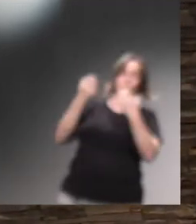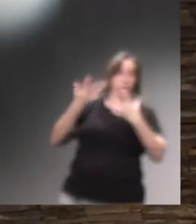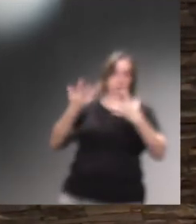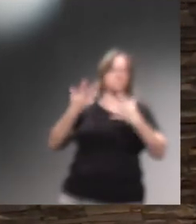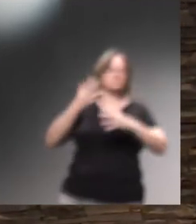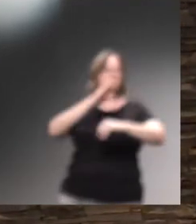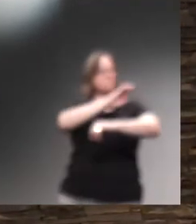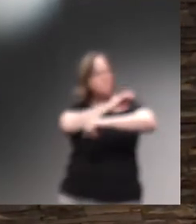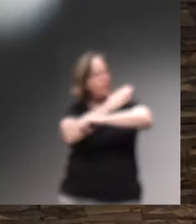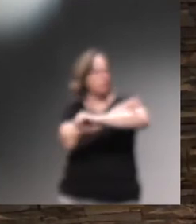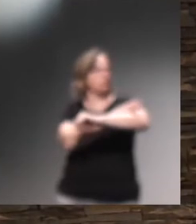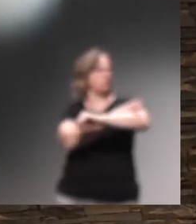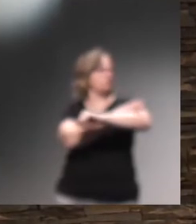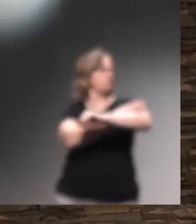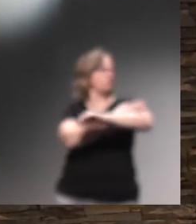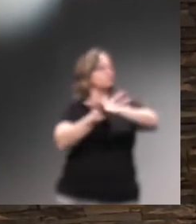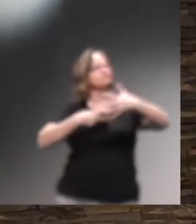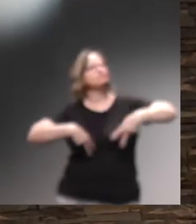and wealth.